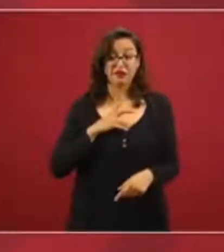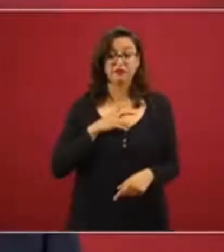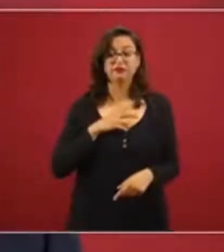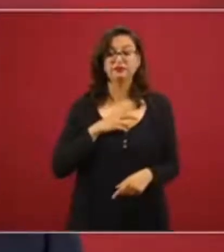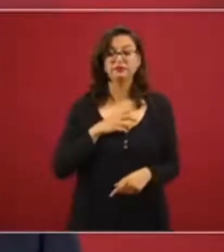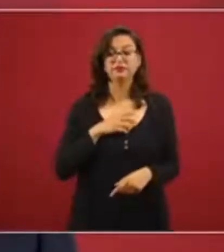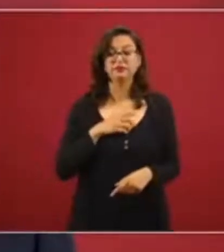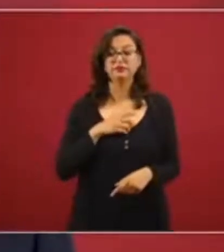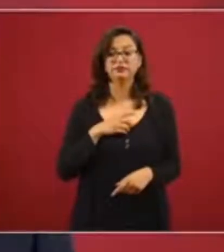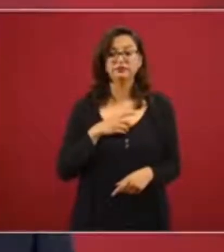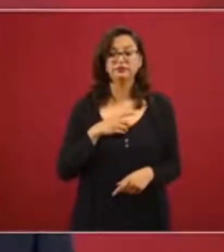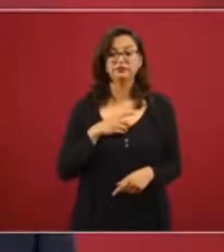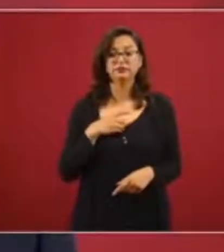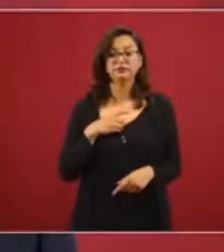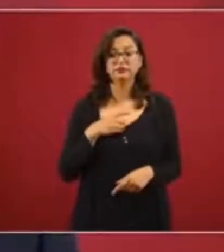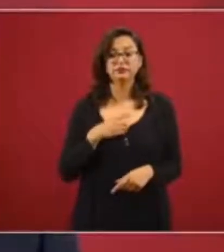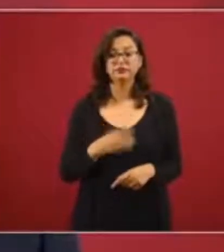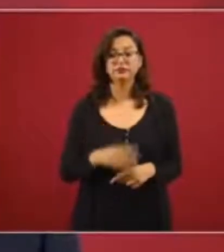Pues vamos adelante